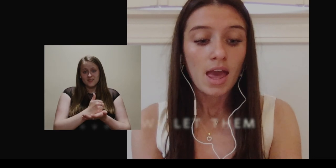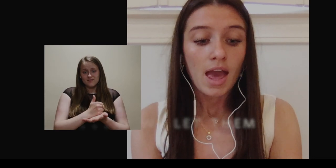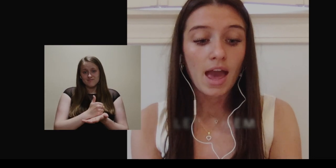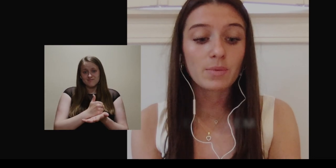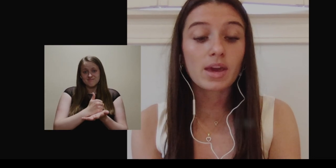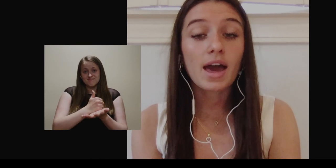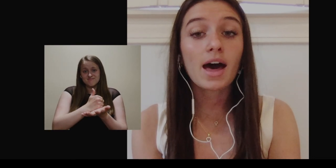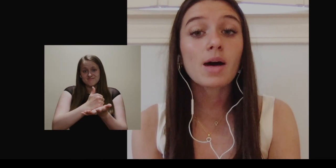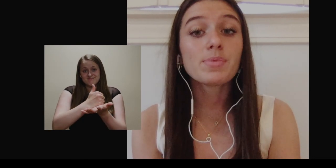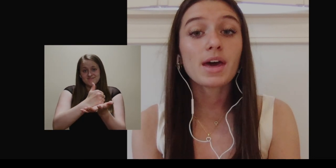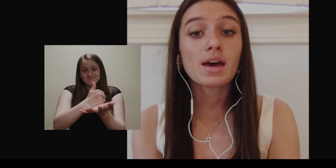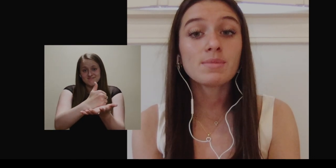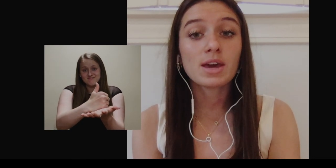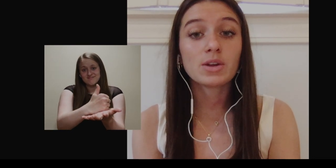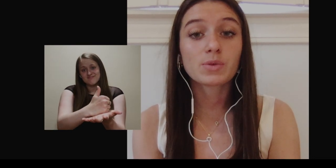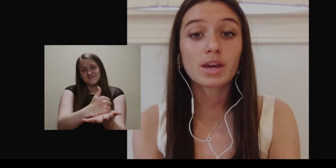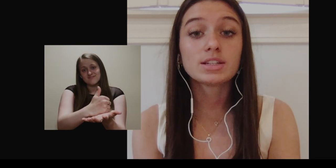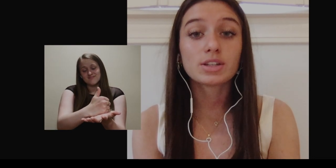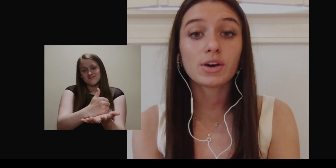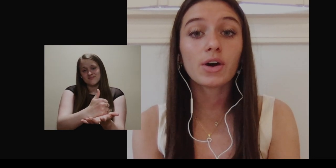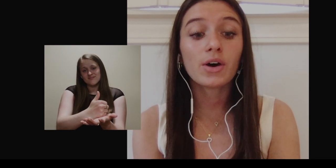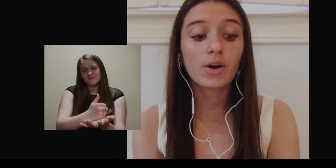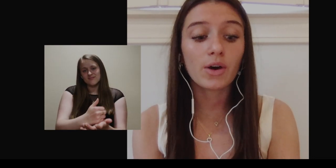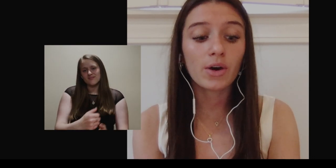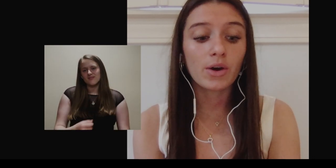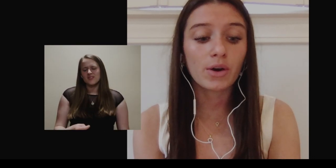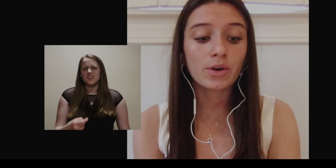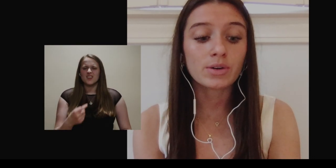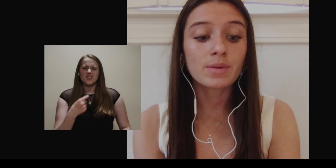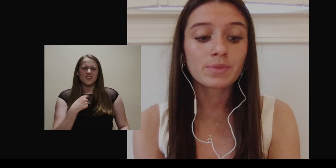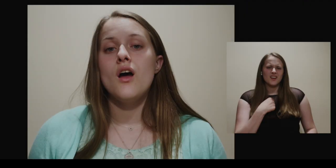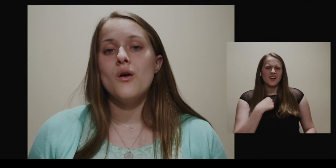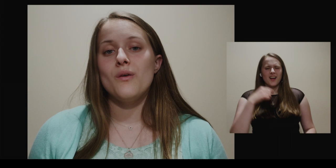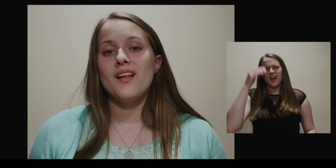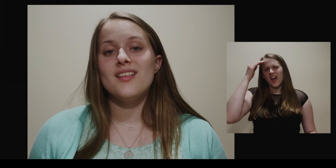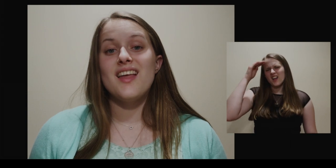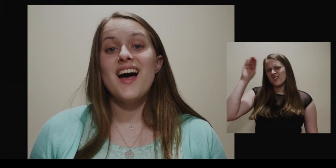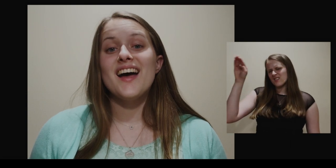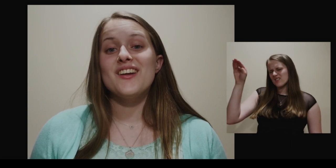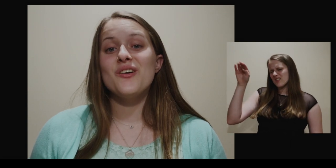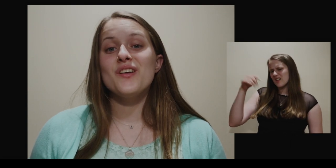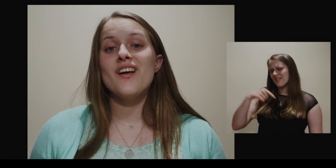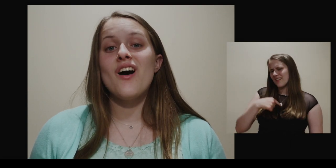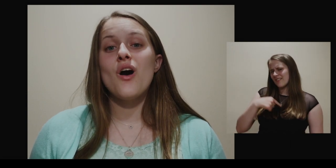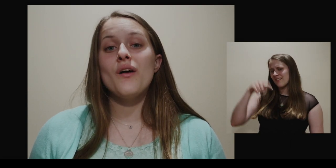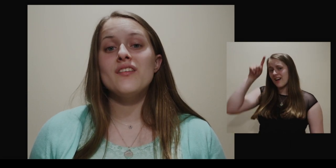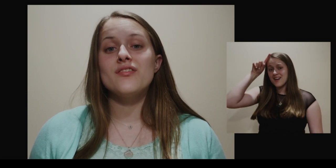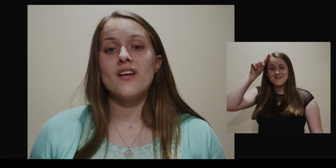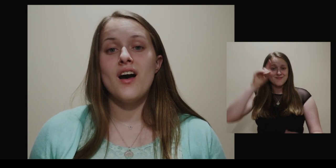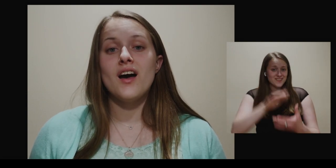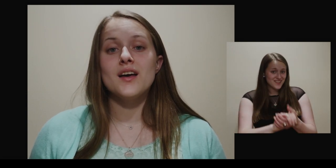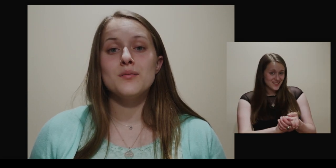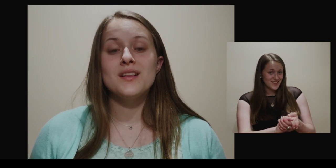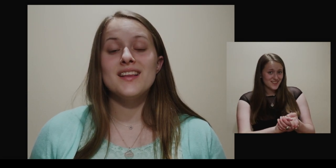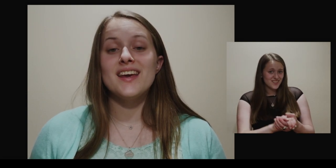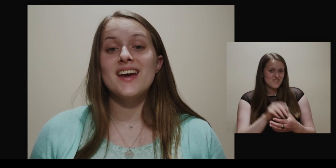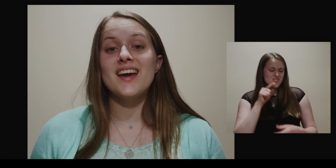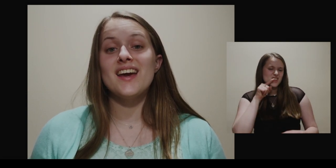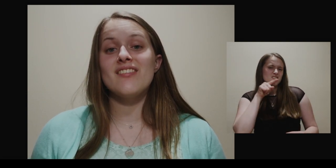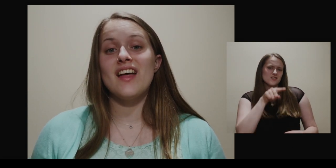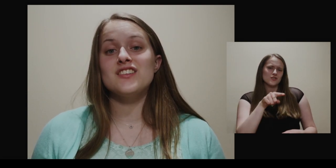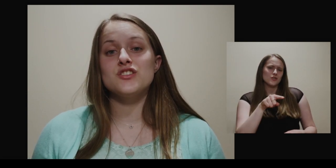And we help them in return Well, I don't know if I